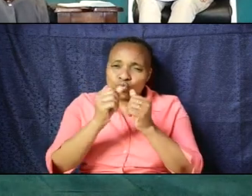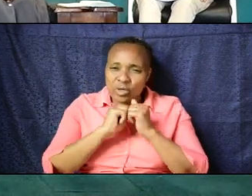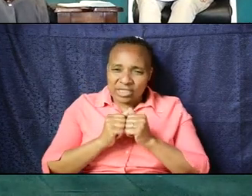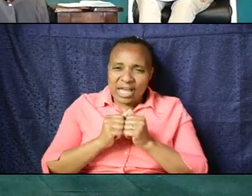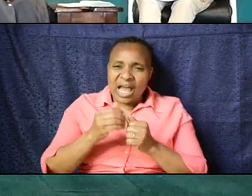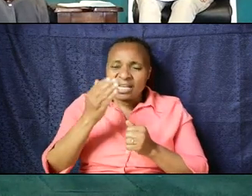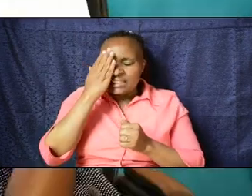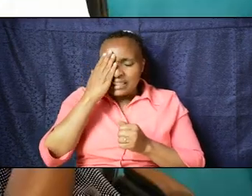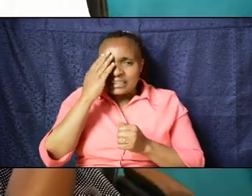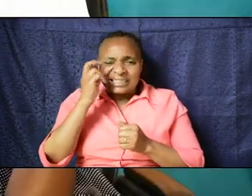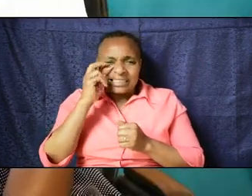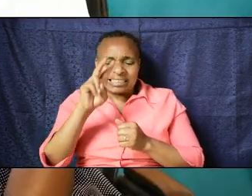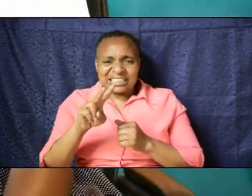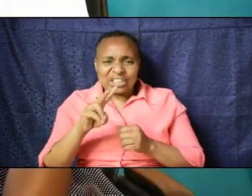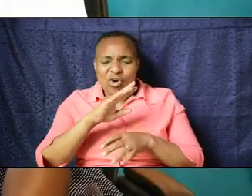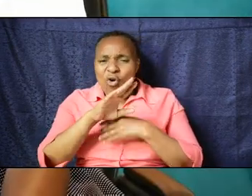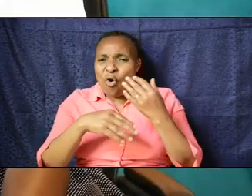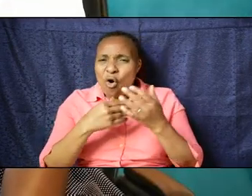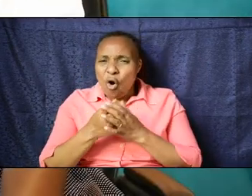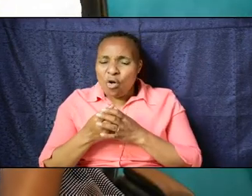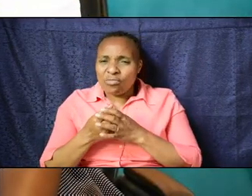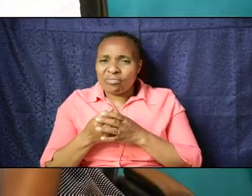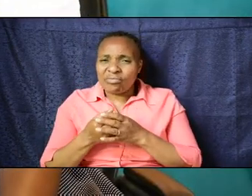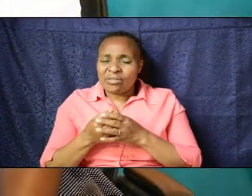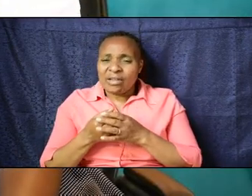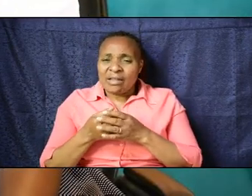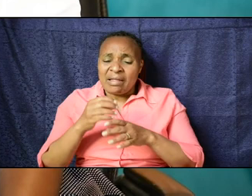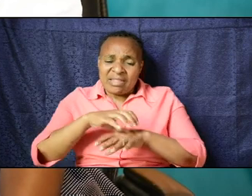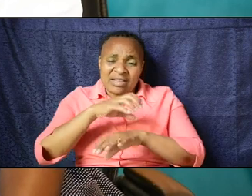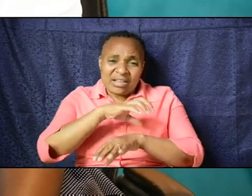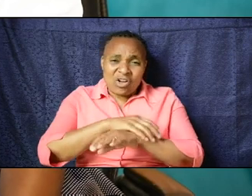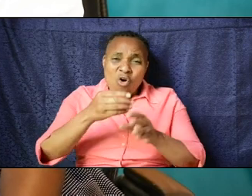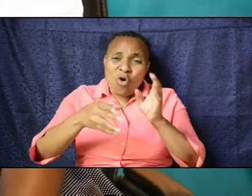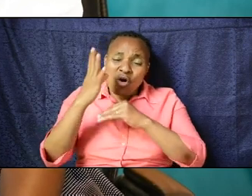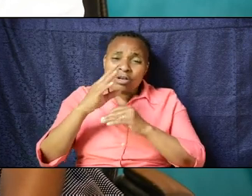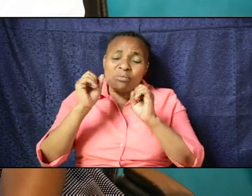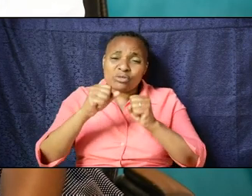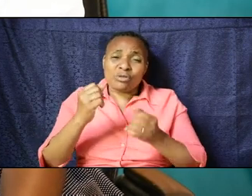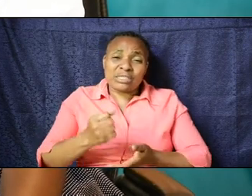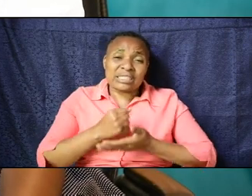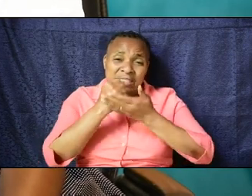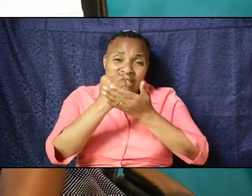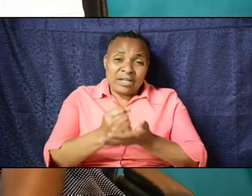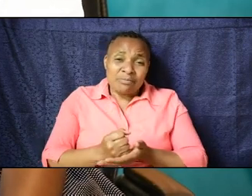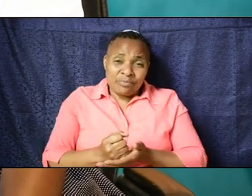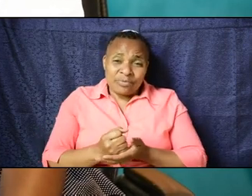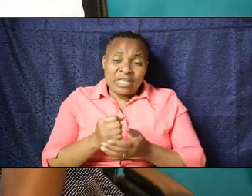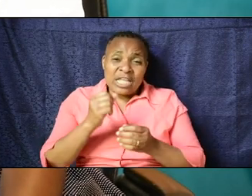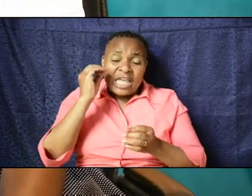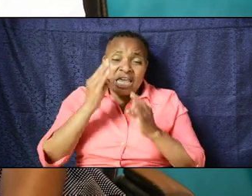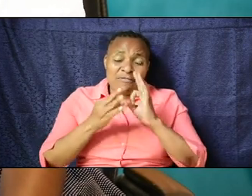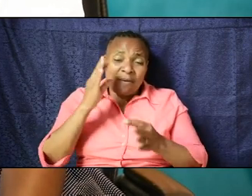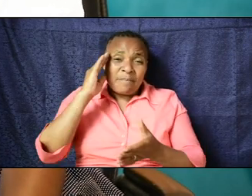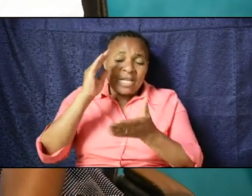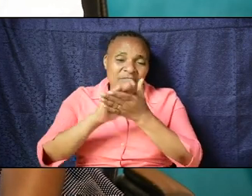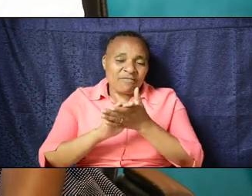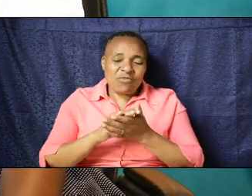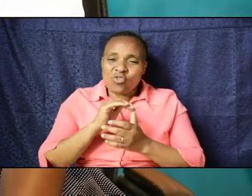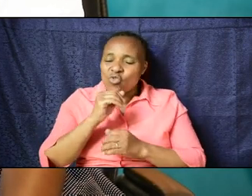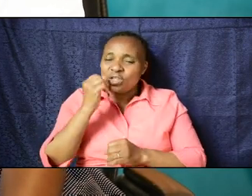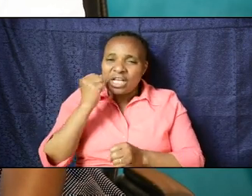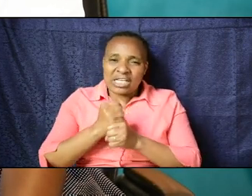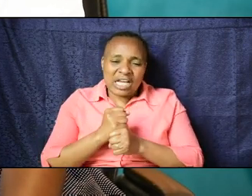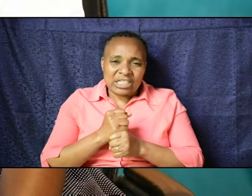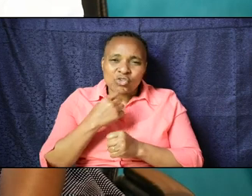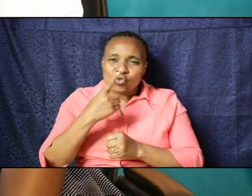the plagues, believed that God is indeed going to rescue them from bondage. Mm-hmm. But if they had just believed and not have done what